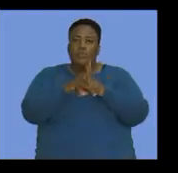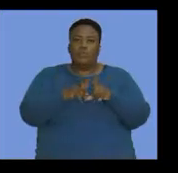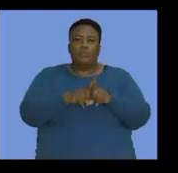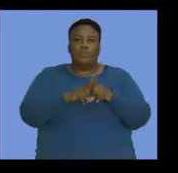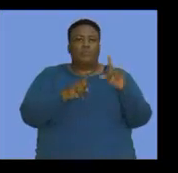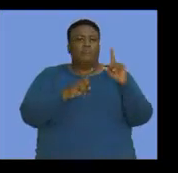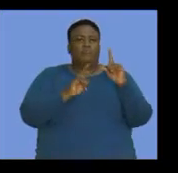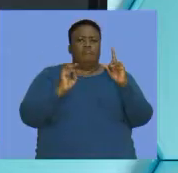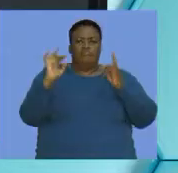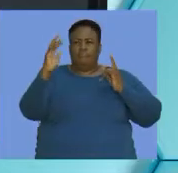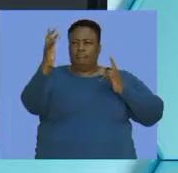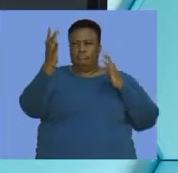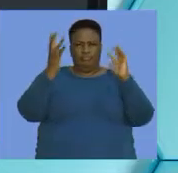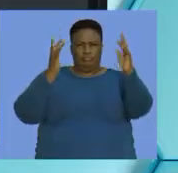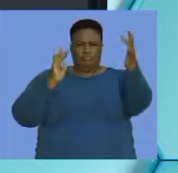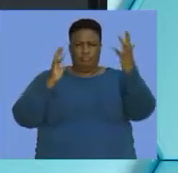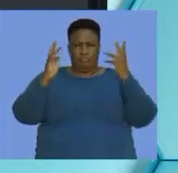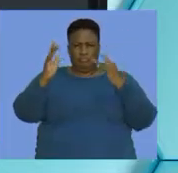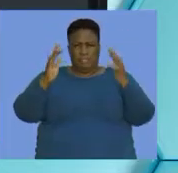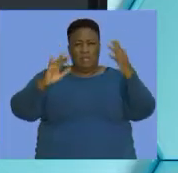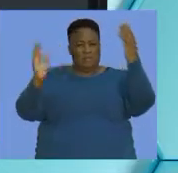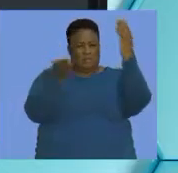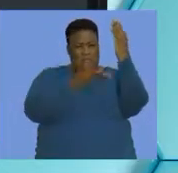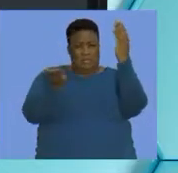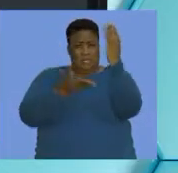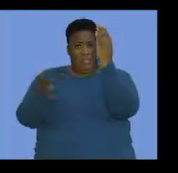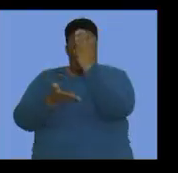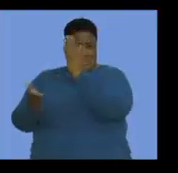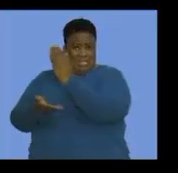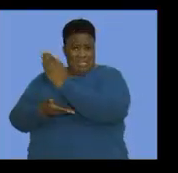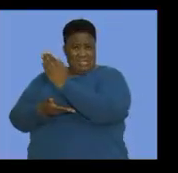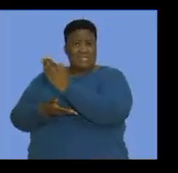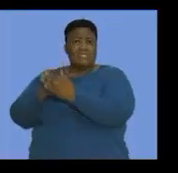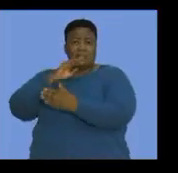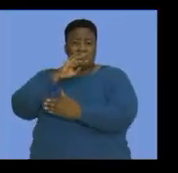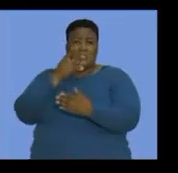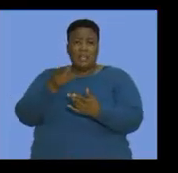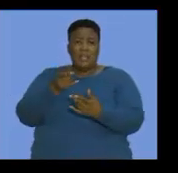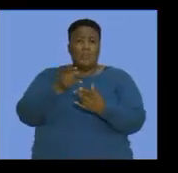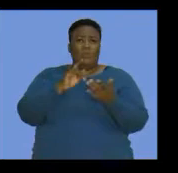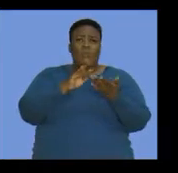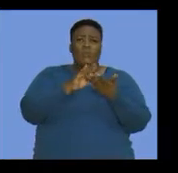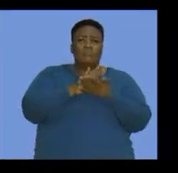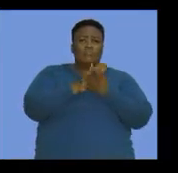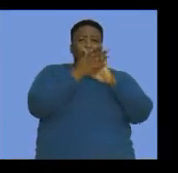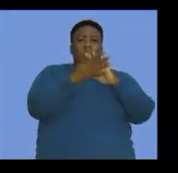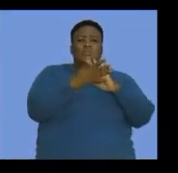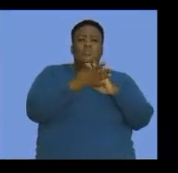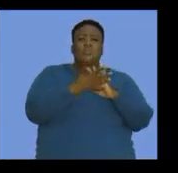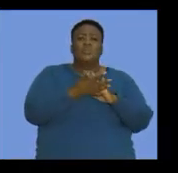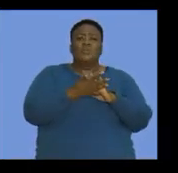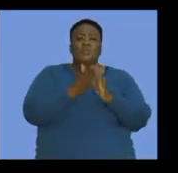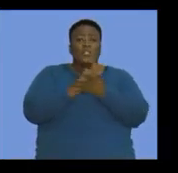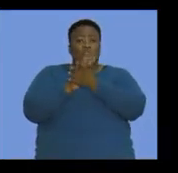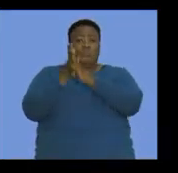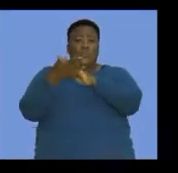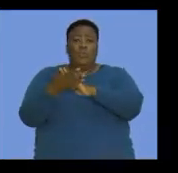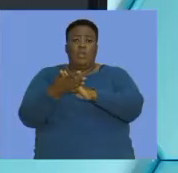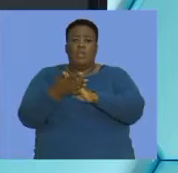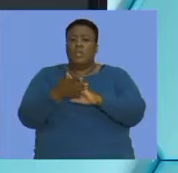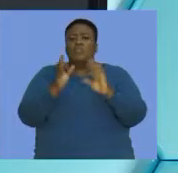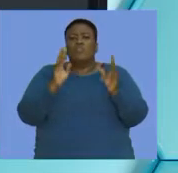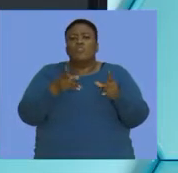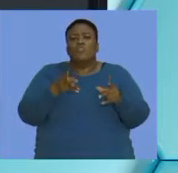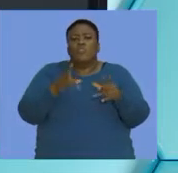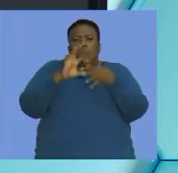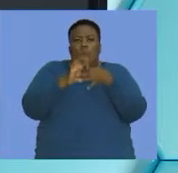housing as well as to grow more crop, means that we're losing forest, and this in turn means that we're disrupting the natural habitat